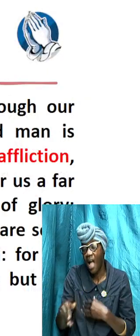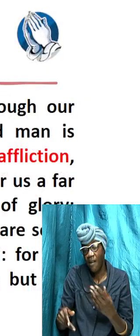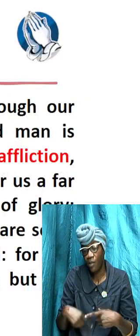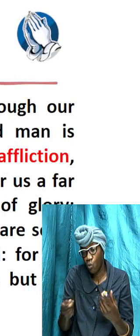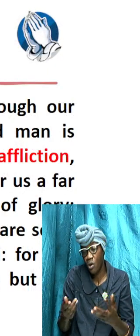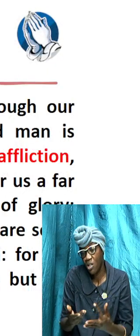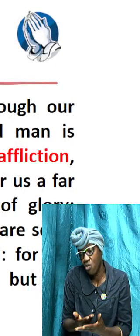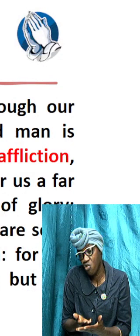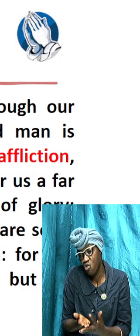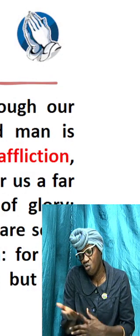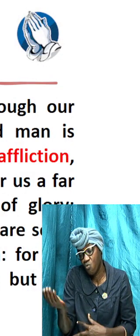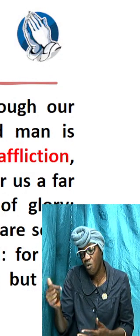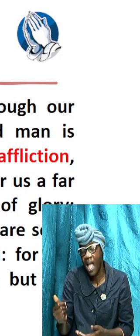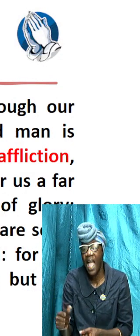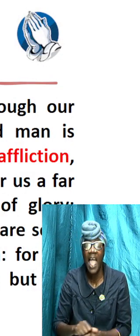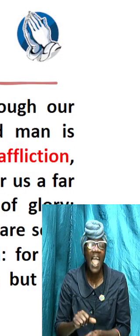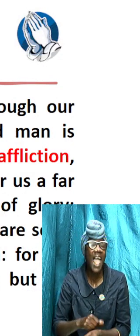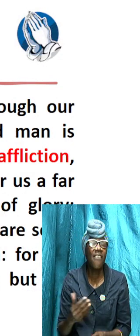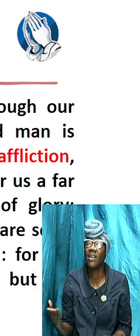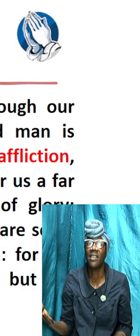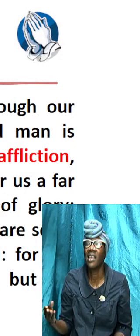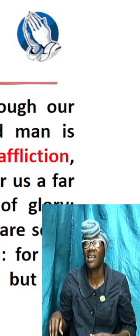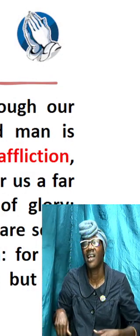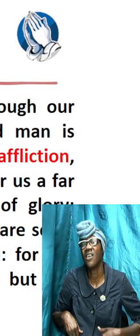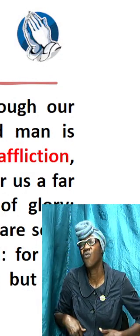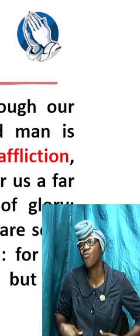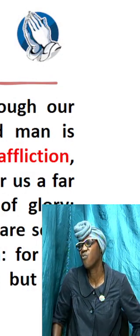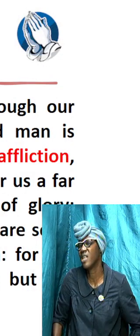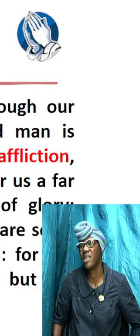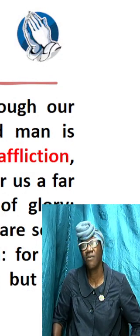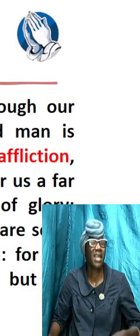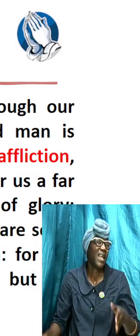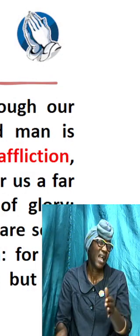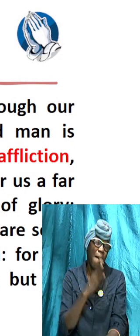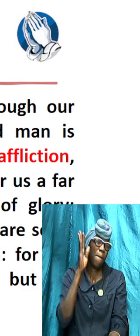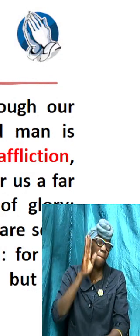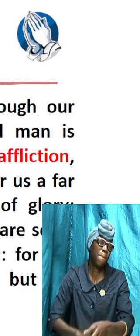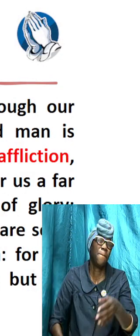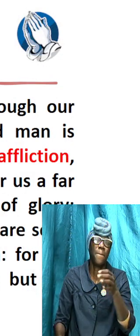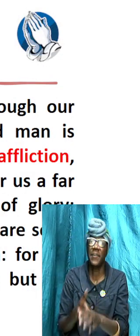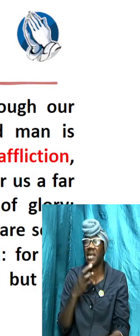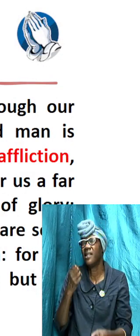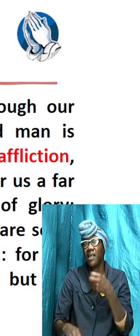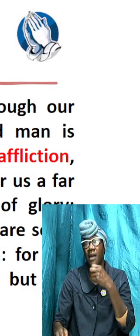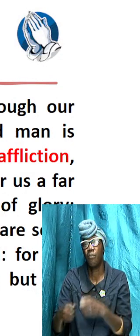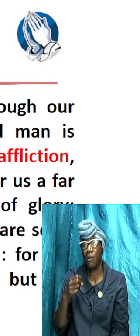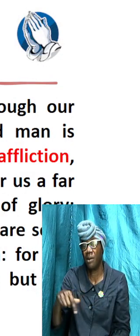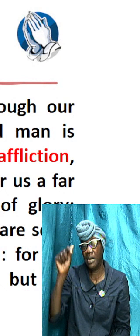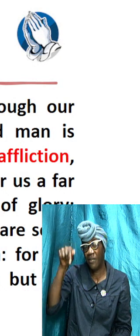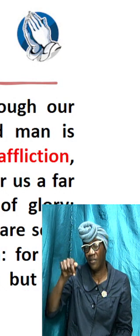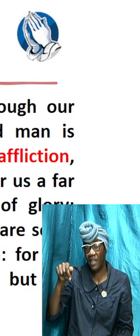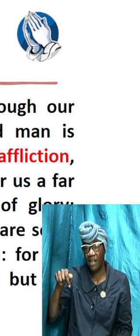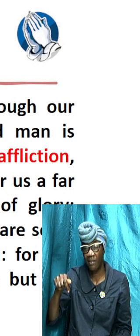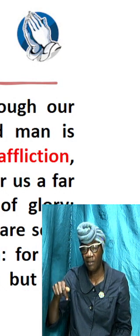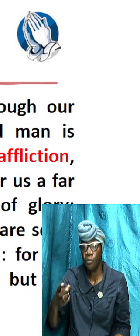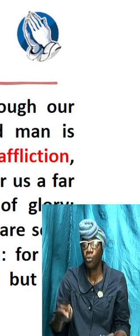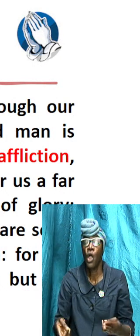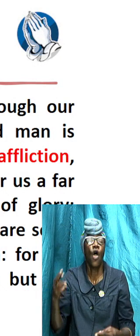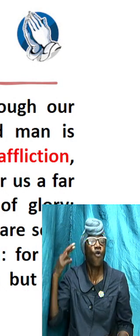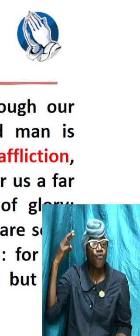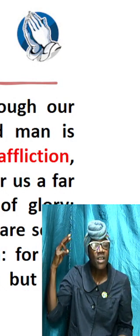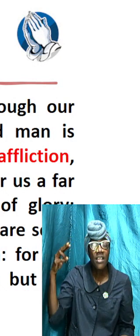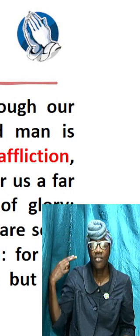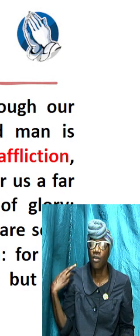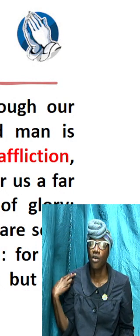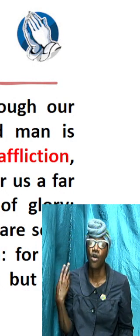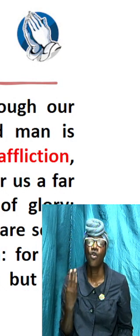having gone through this journey, you become weary and you get beaten and your struggles and whatever. For this cause we fear